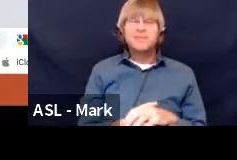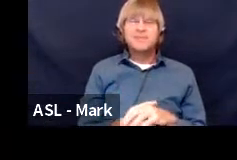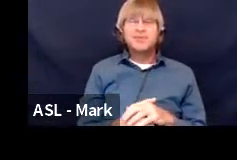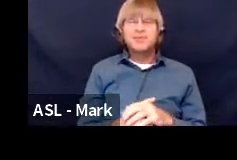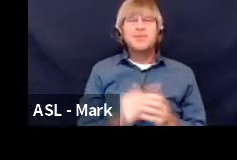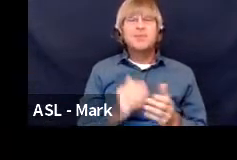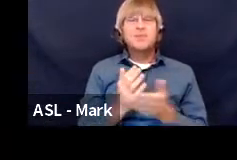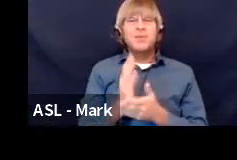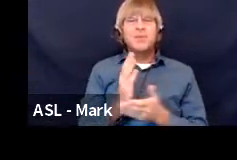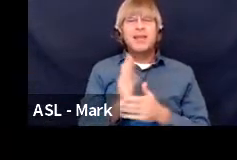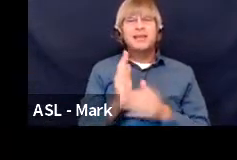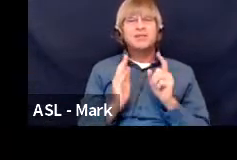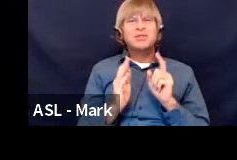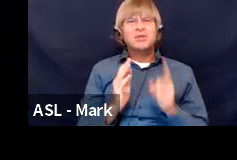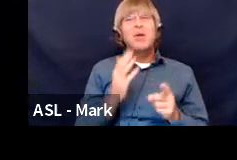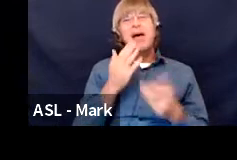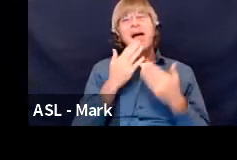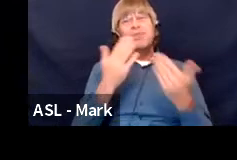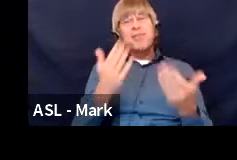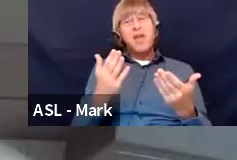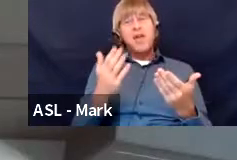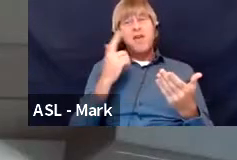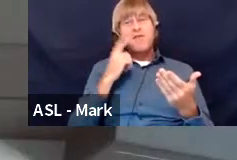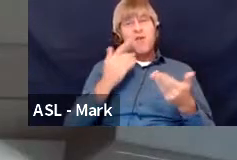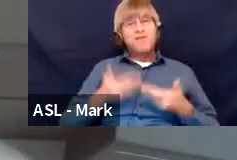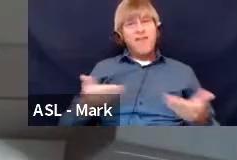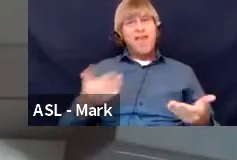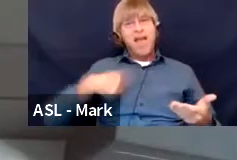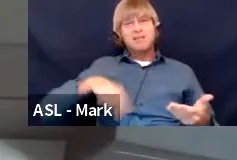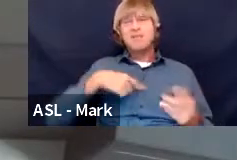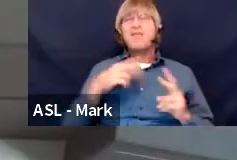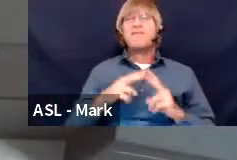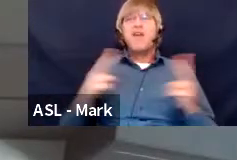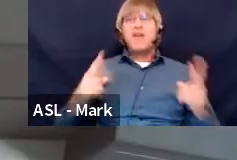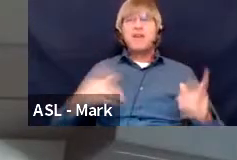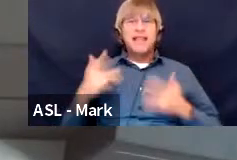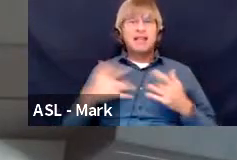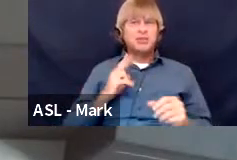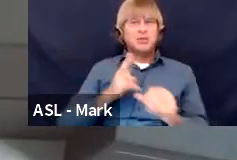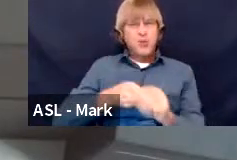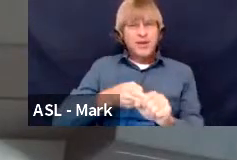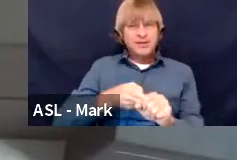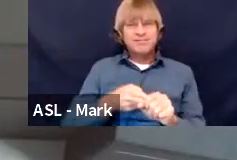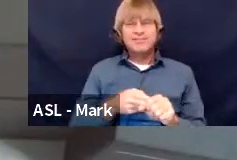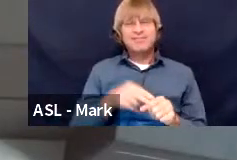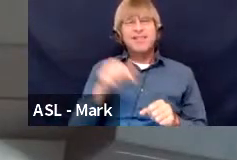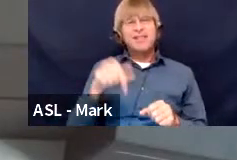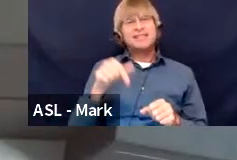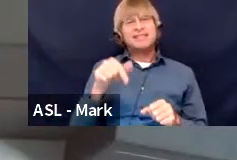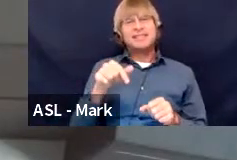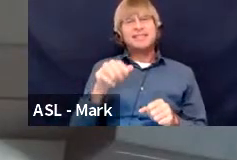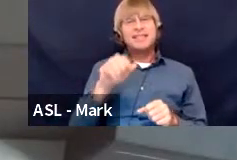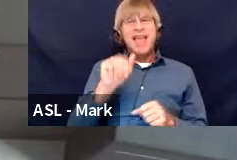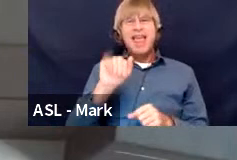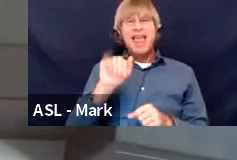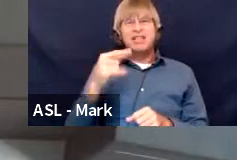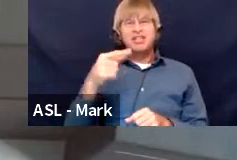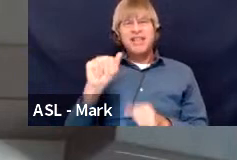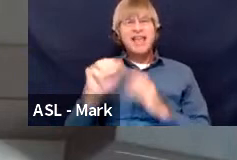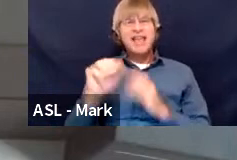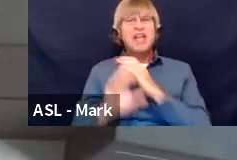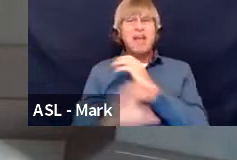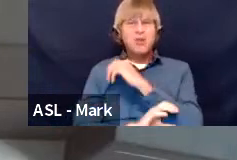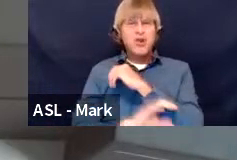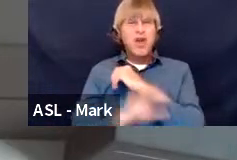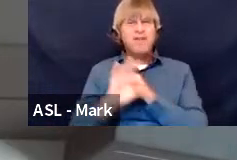All right. So thank you so much for having us. I'm super excited to be joining the AIGA chapters